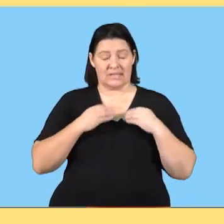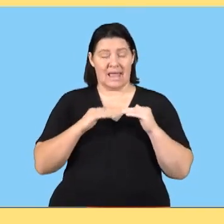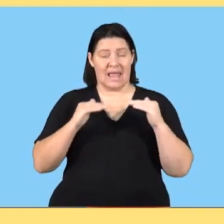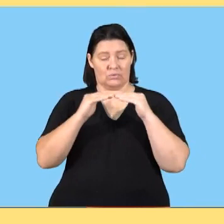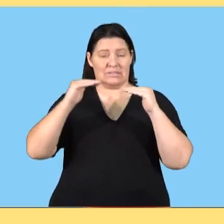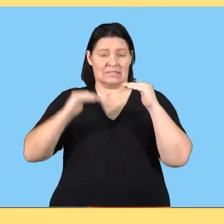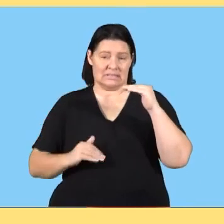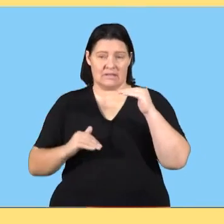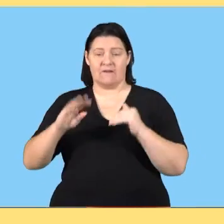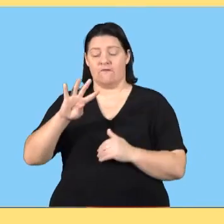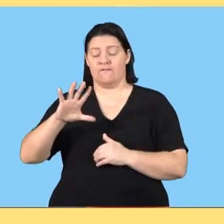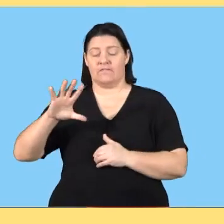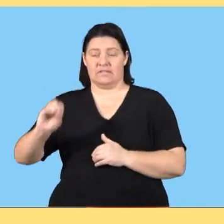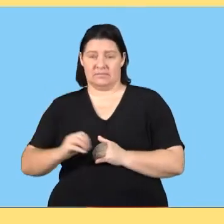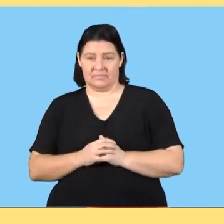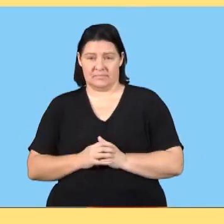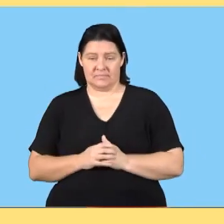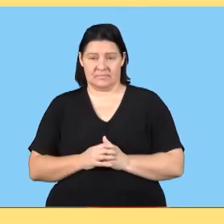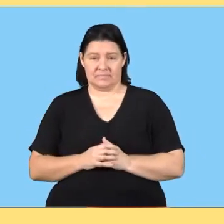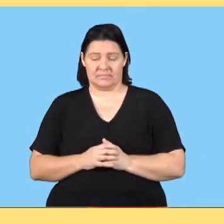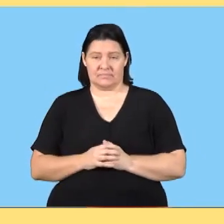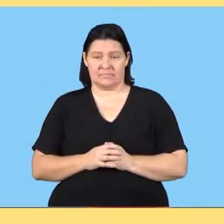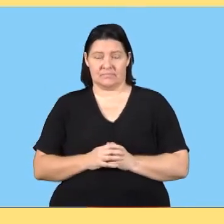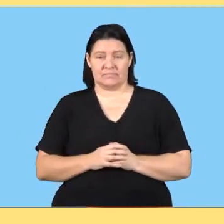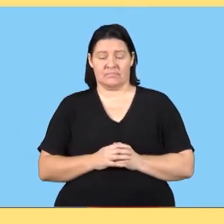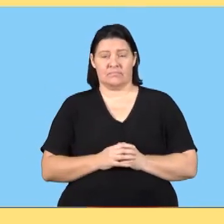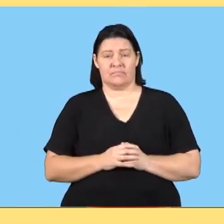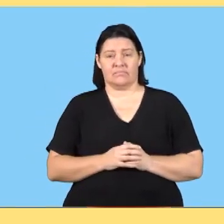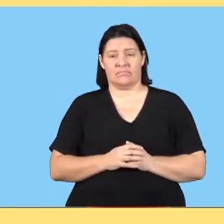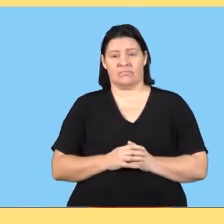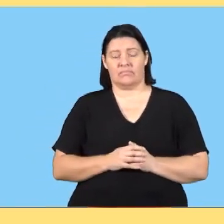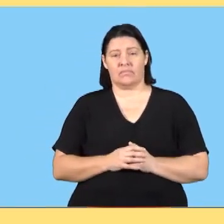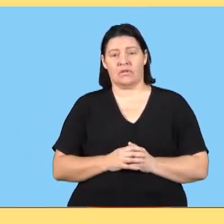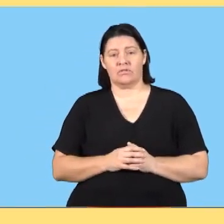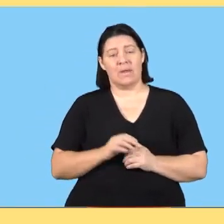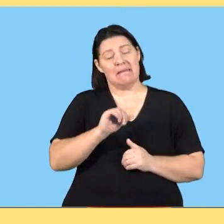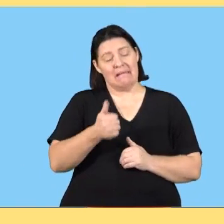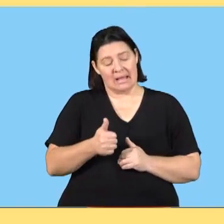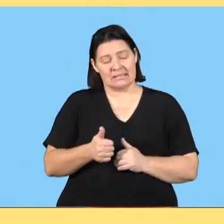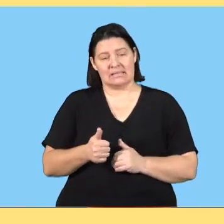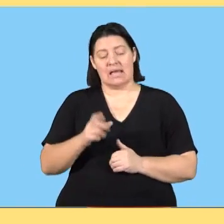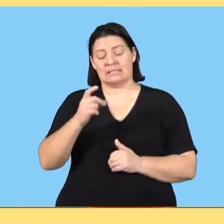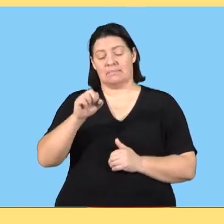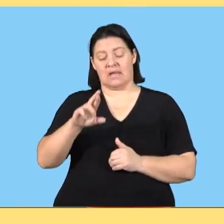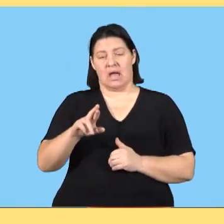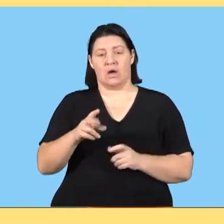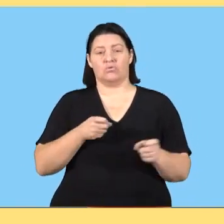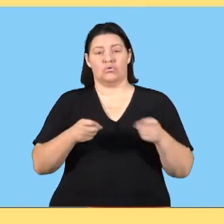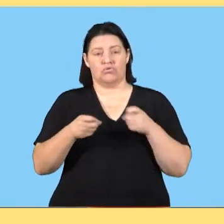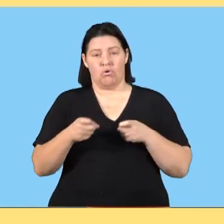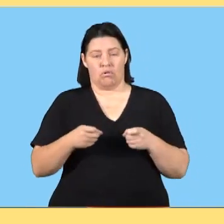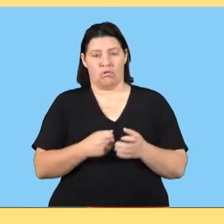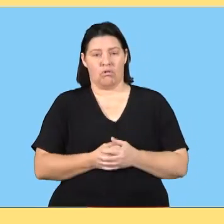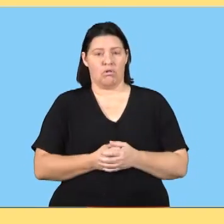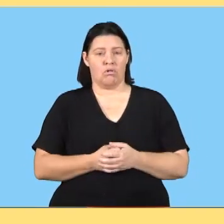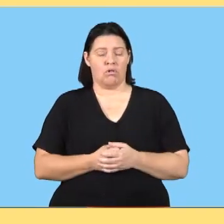decreases, minus 450. And the next account to be involved is my debtors control. And I credit